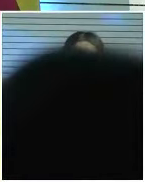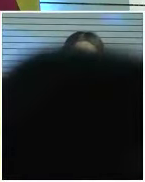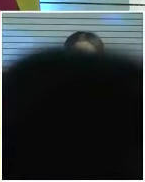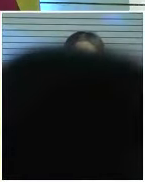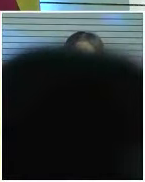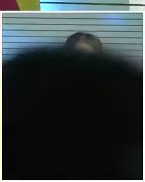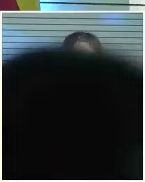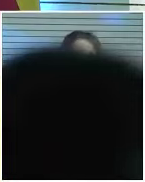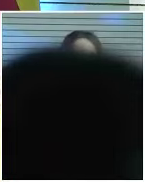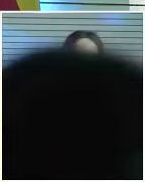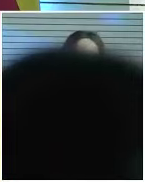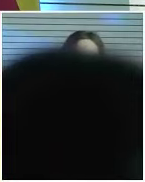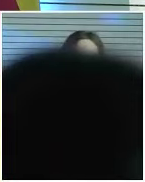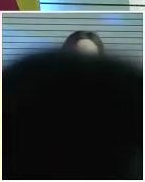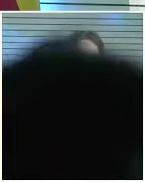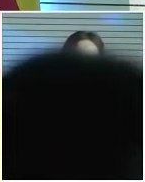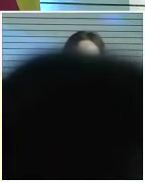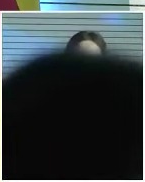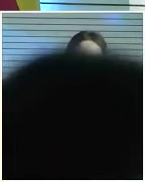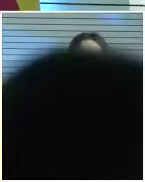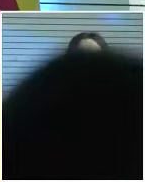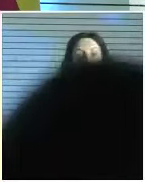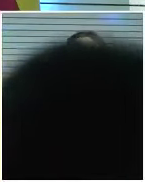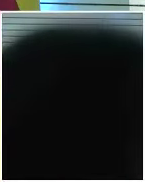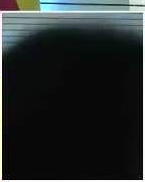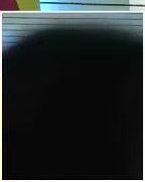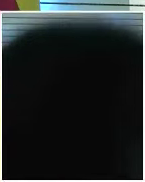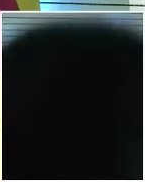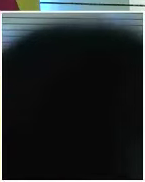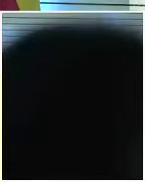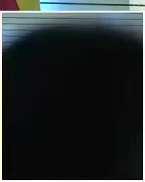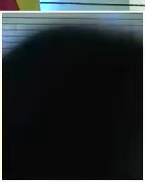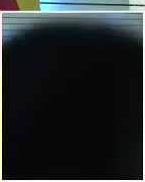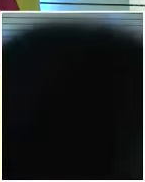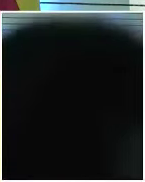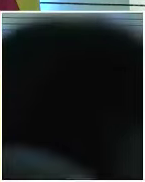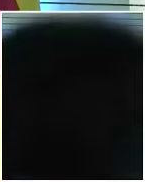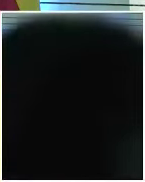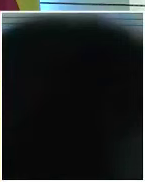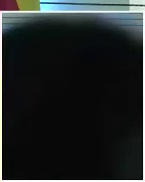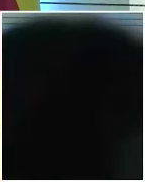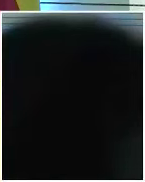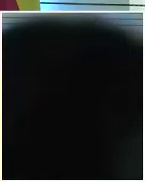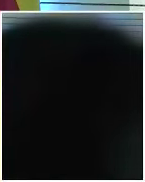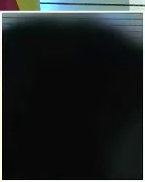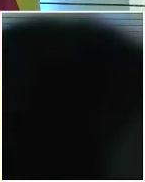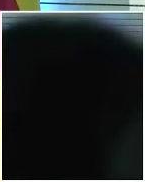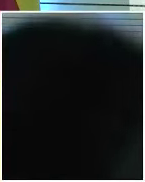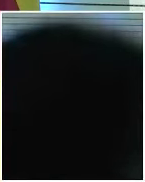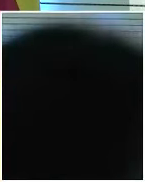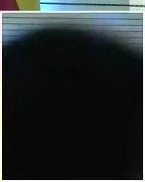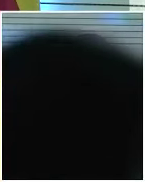Well, Juan Jose, maybe I start with you, and I invite you to reflect on the perspectives